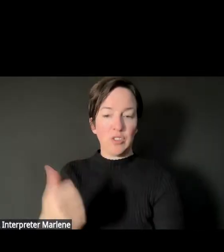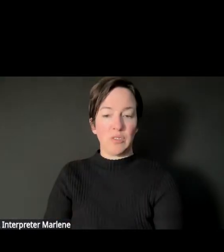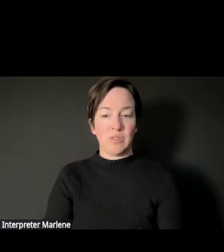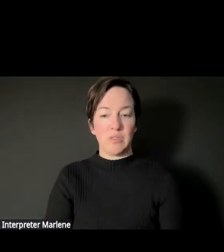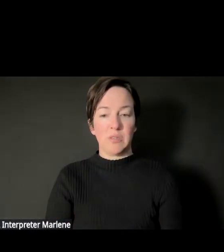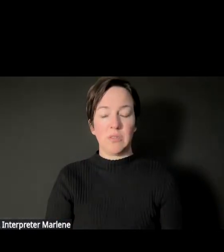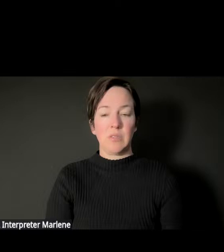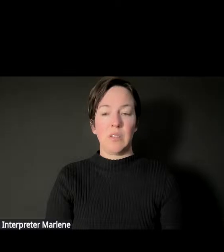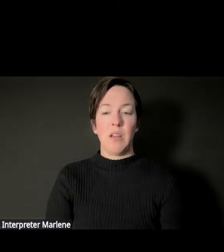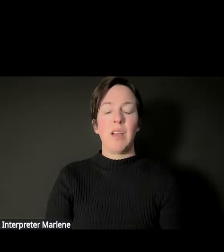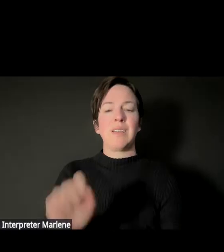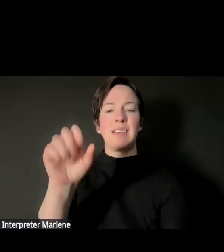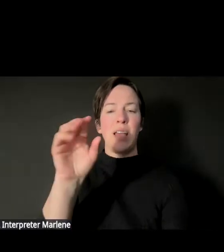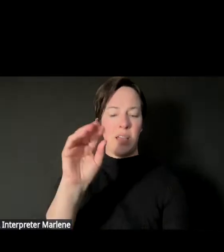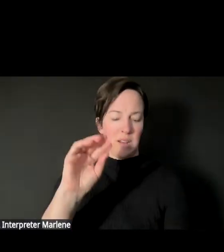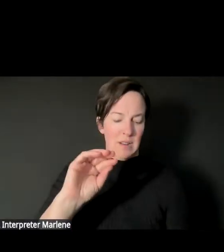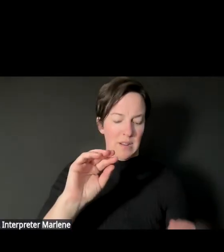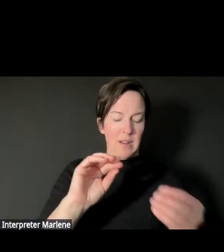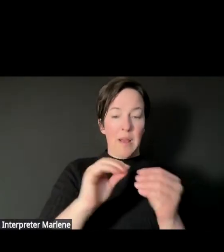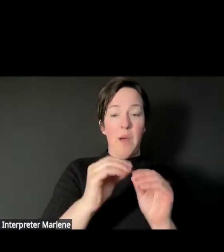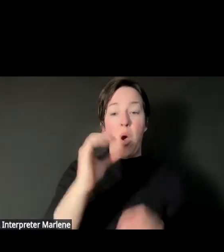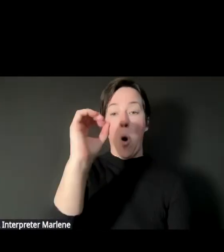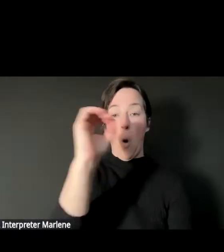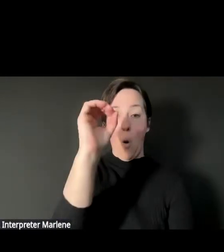Yeah, move item O to